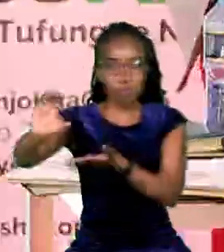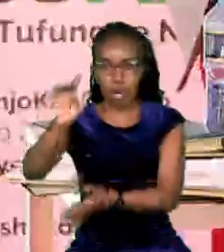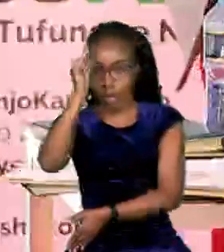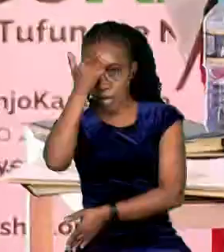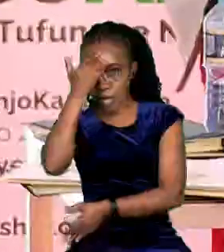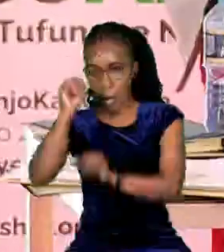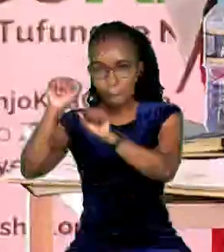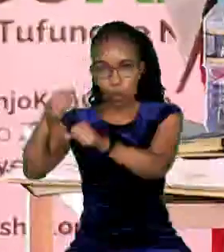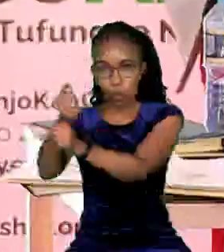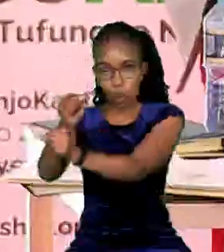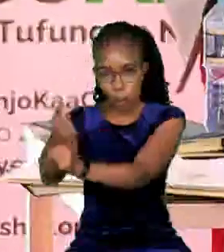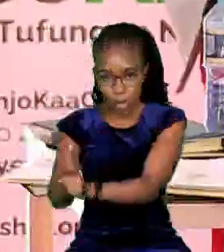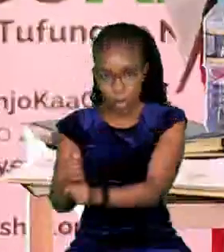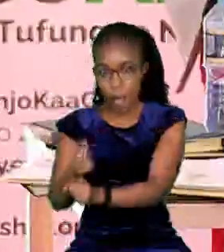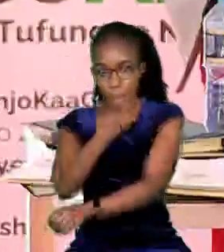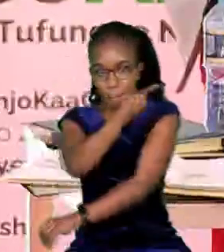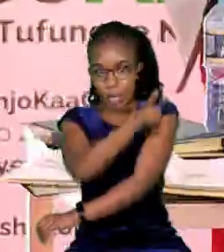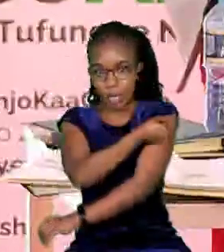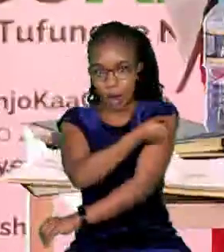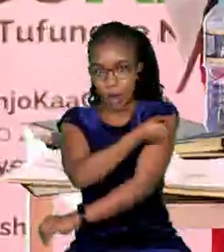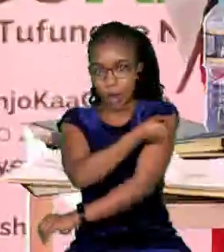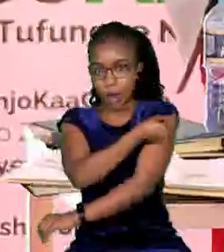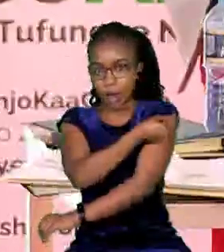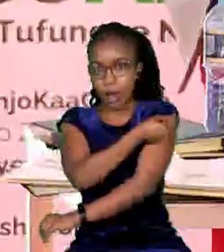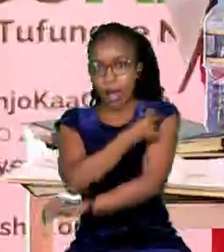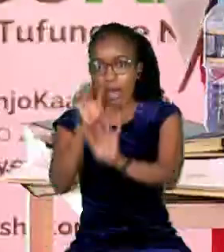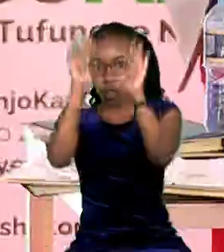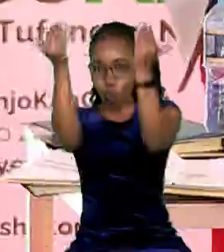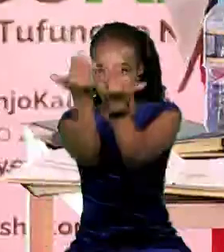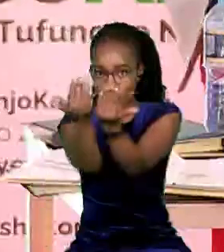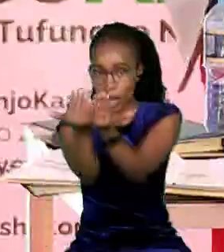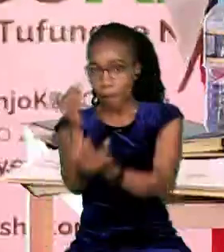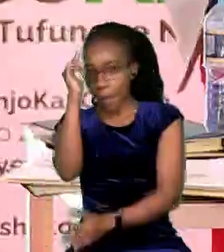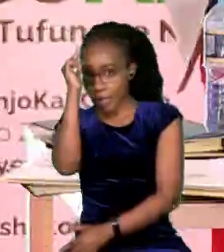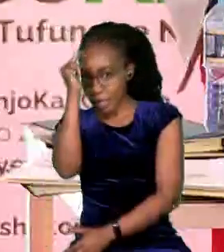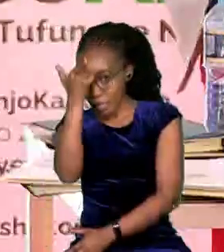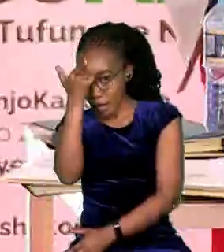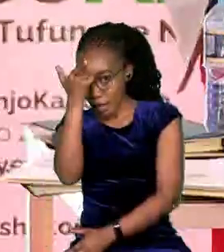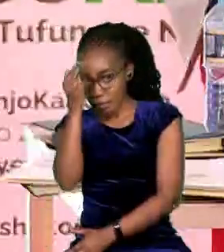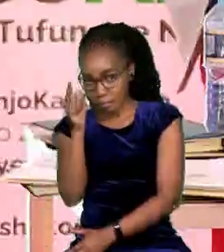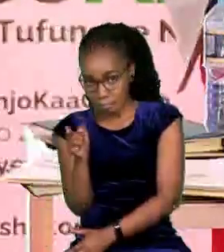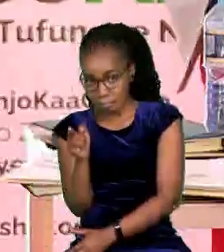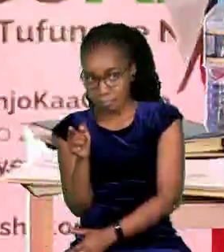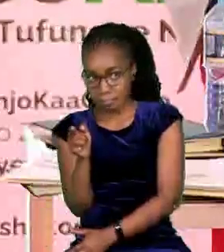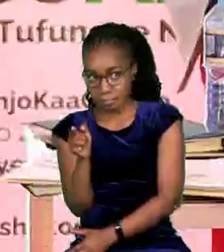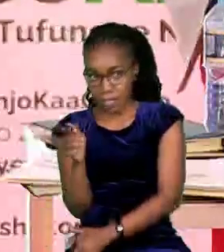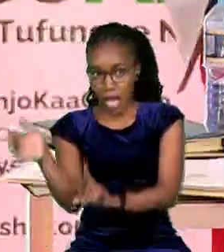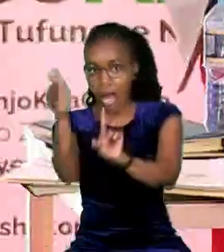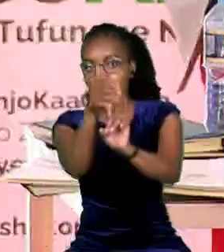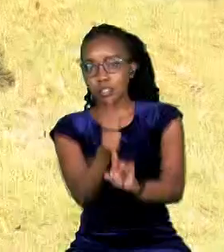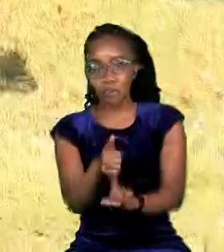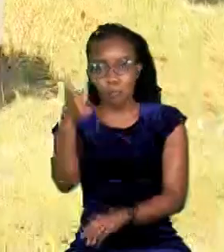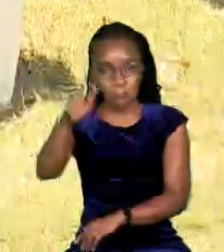can supply the AstraZeneca vaccines across the globe. India has not met those